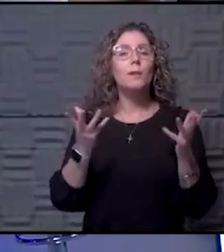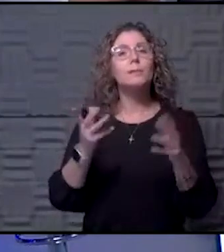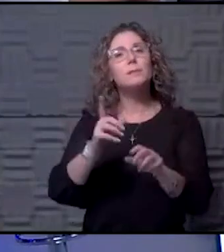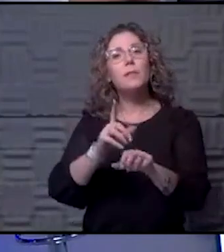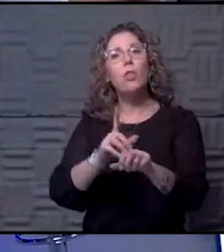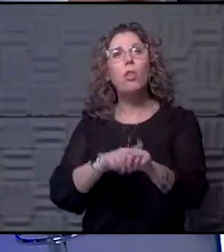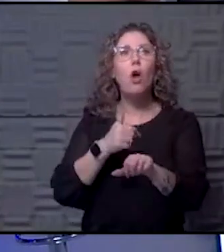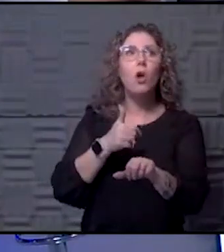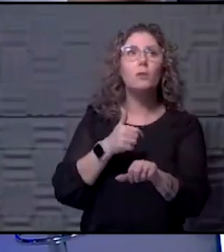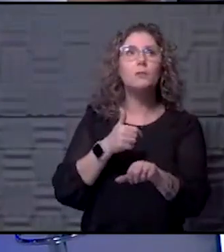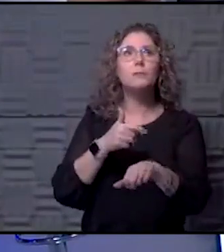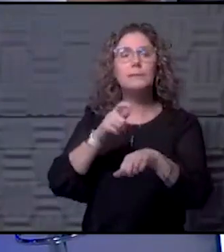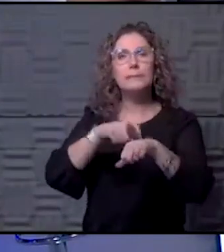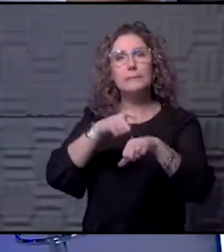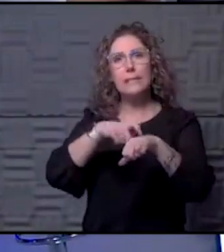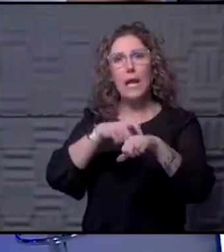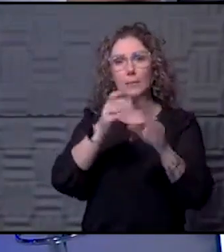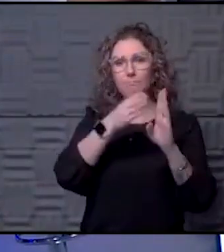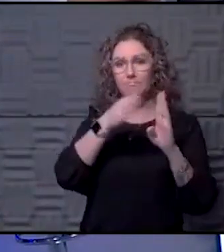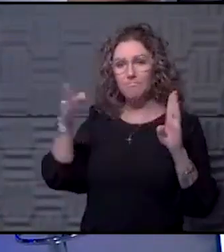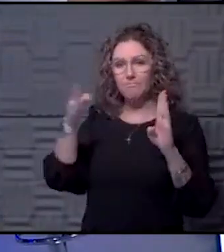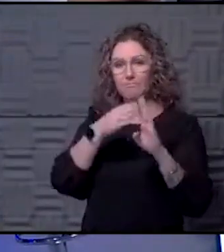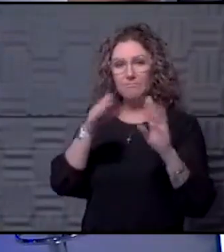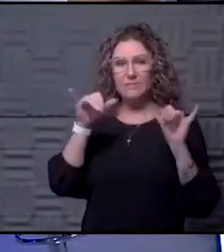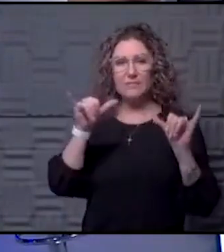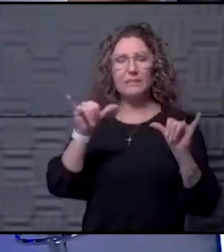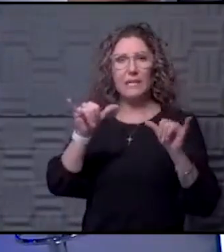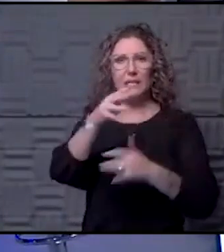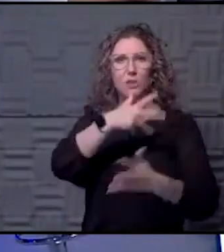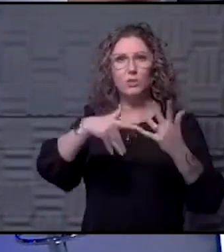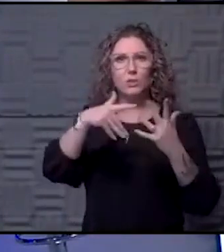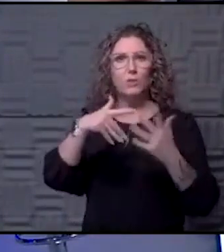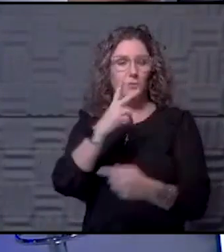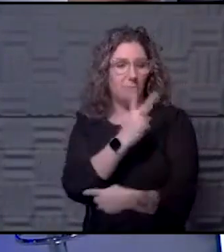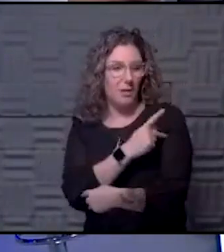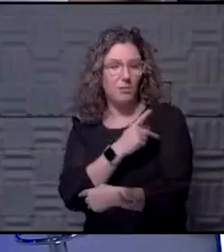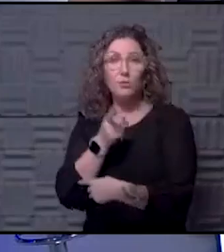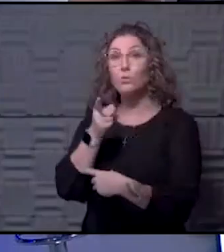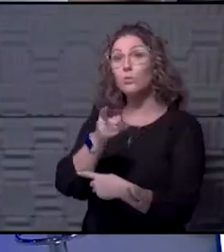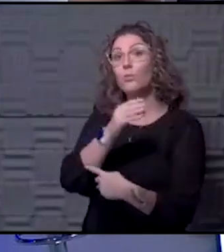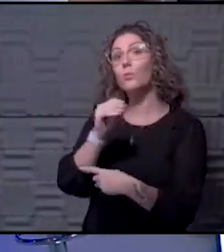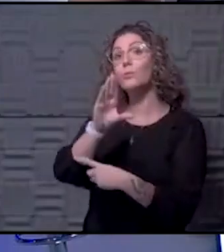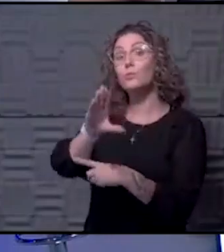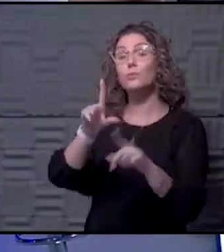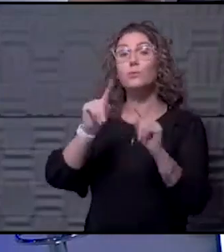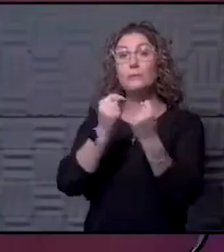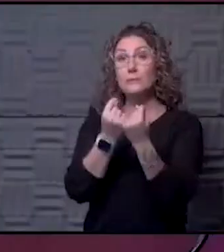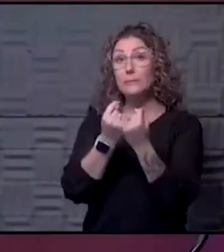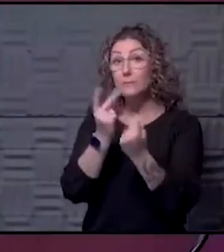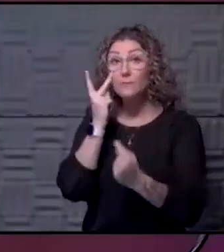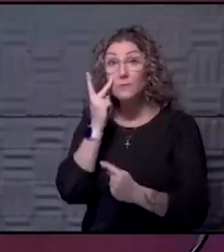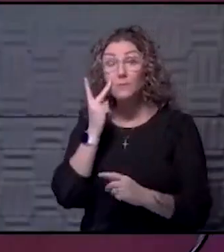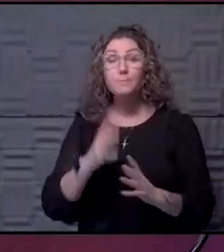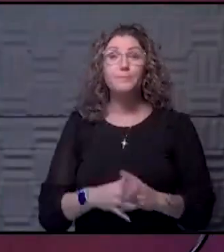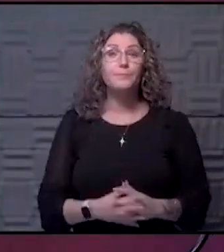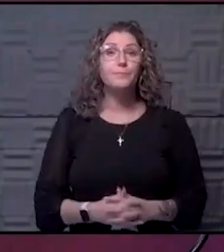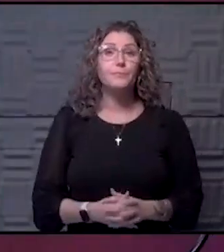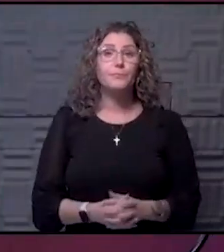of time frame stay, interaction with patients that you and your team have seen? Yeah,